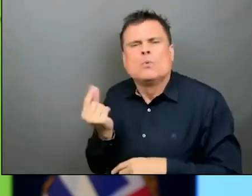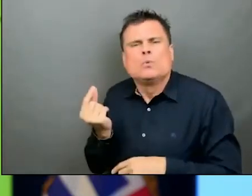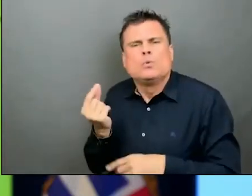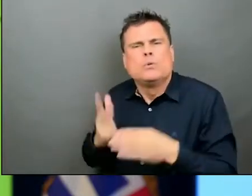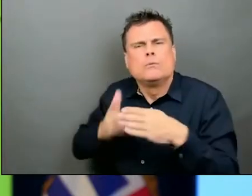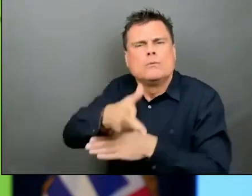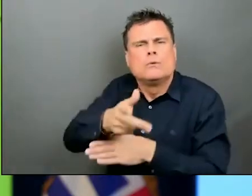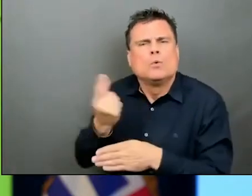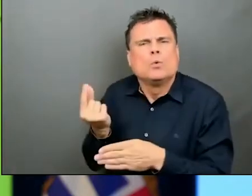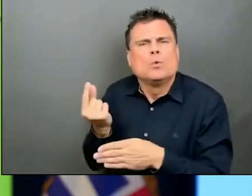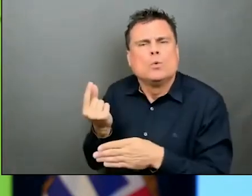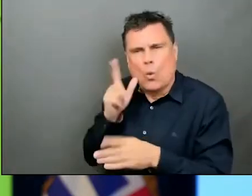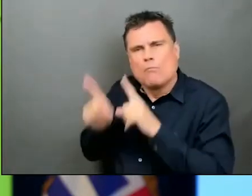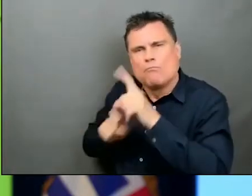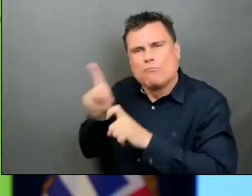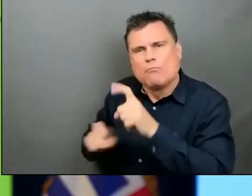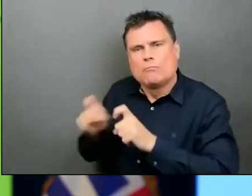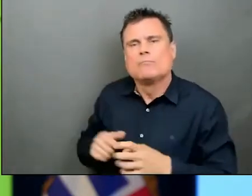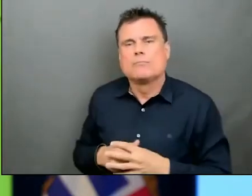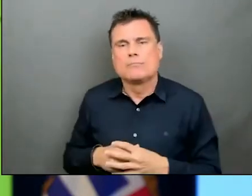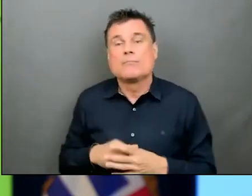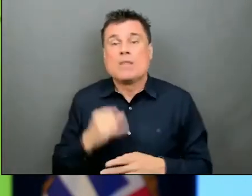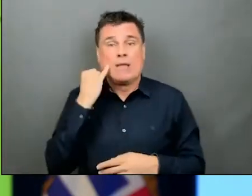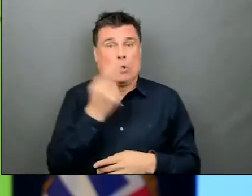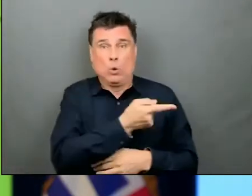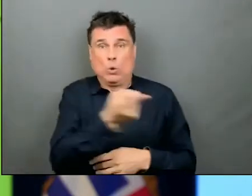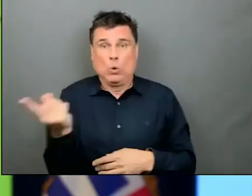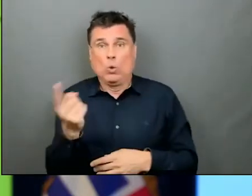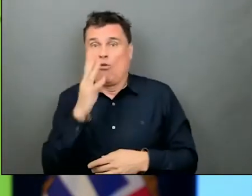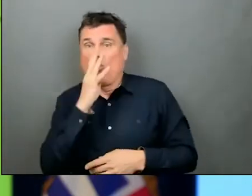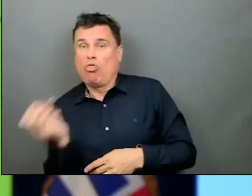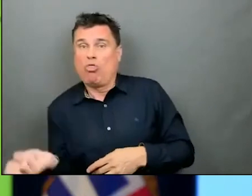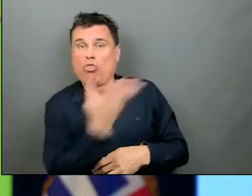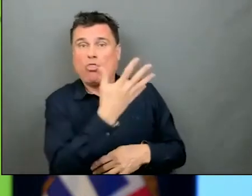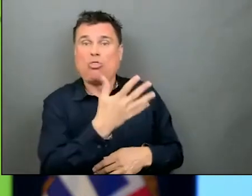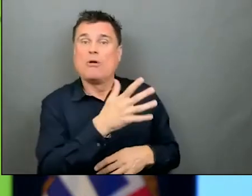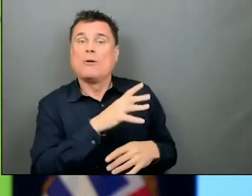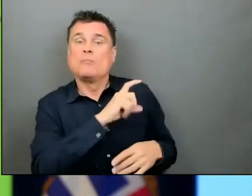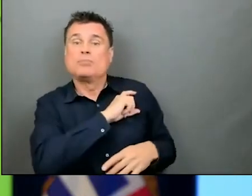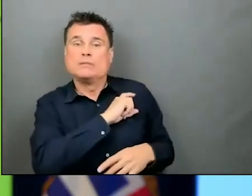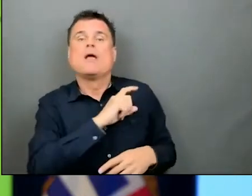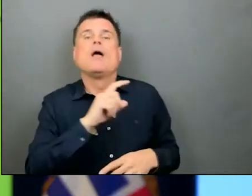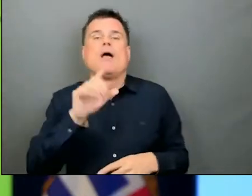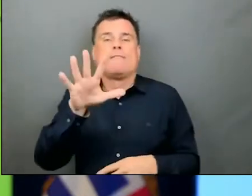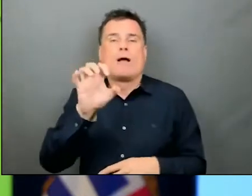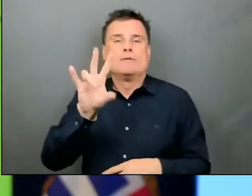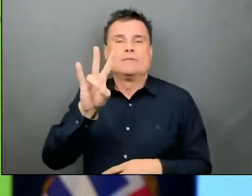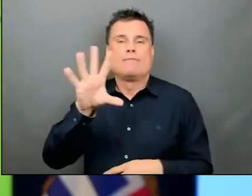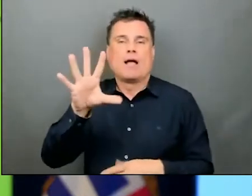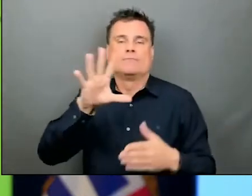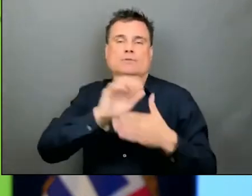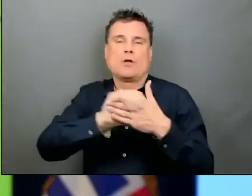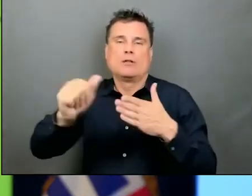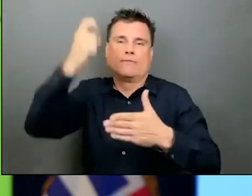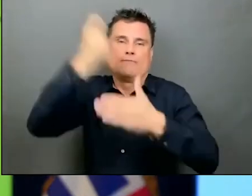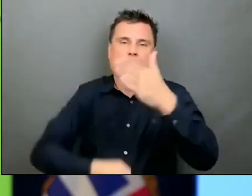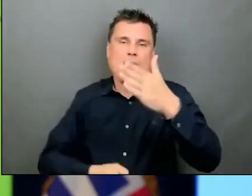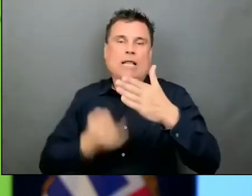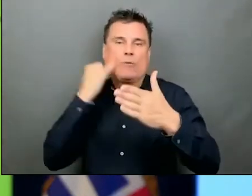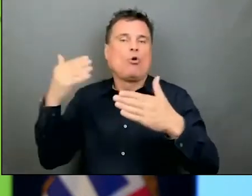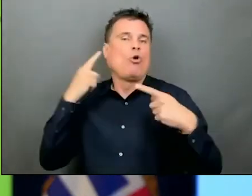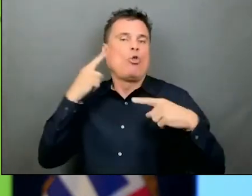that time, a contravention of this order may be subject to a $575 fine. The provisions of this